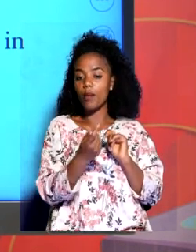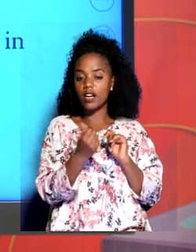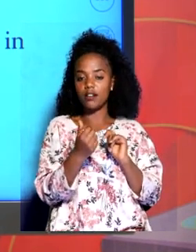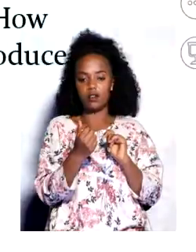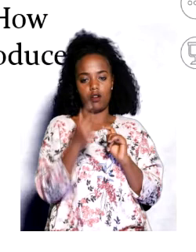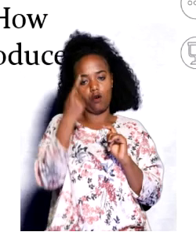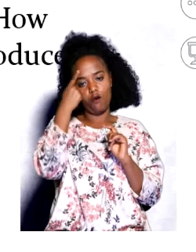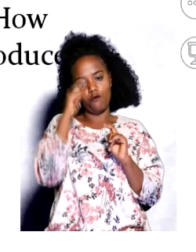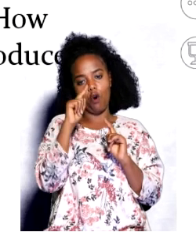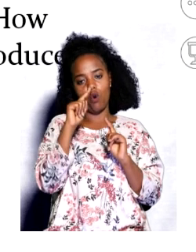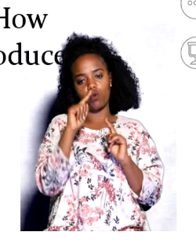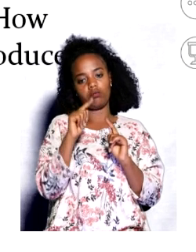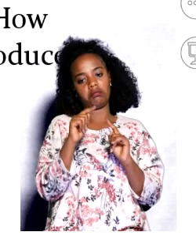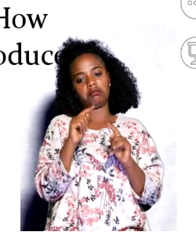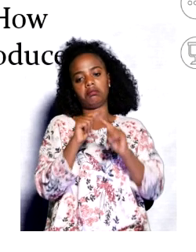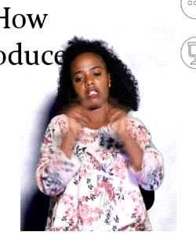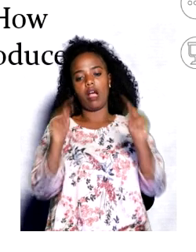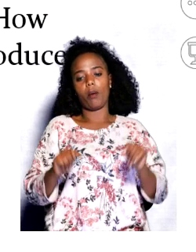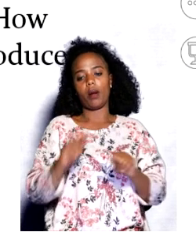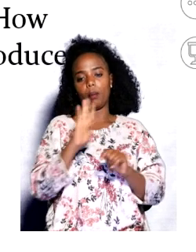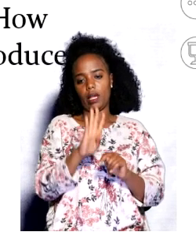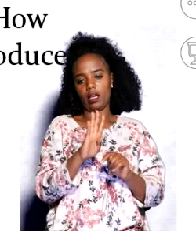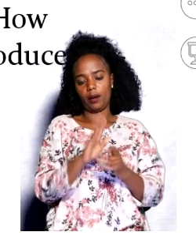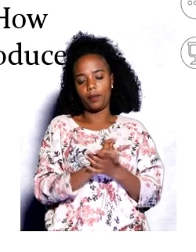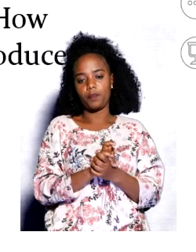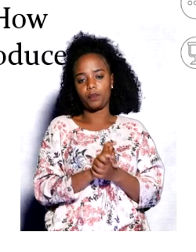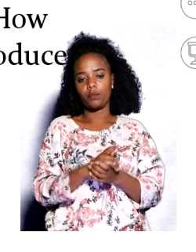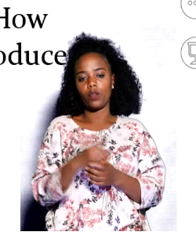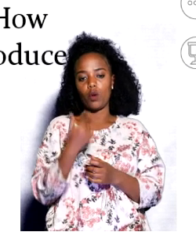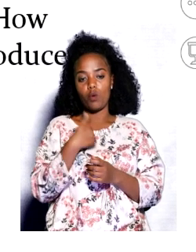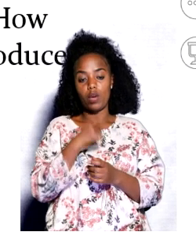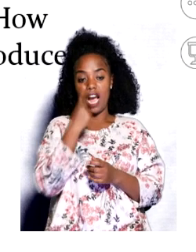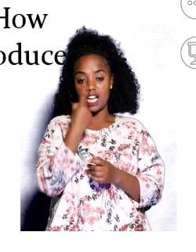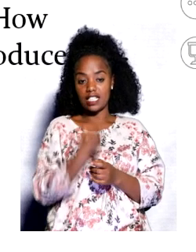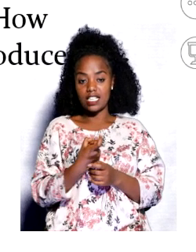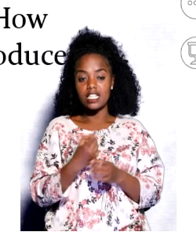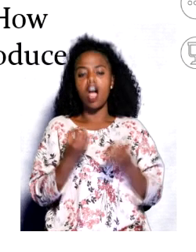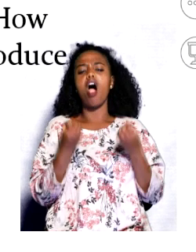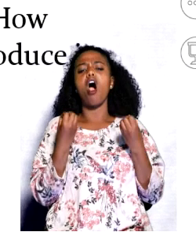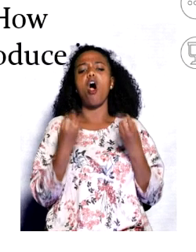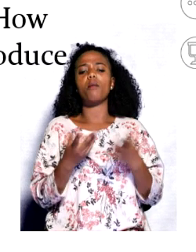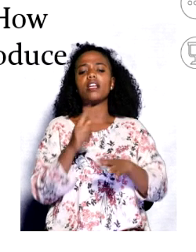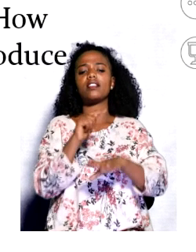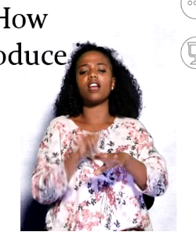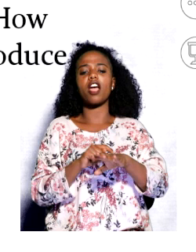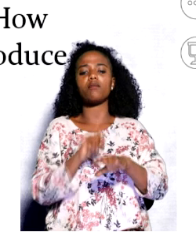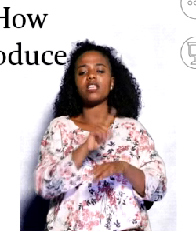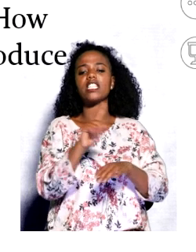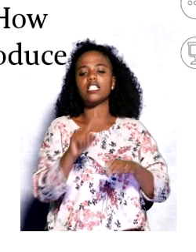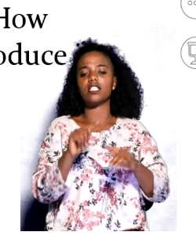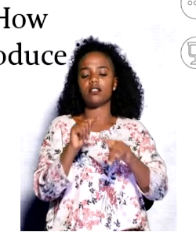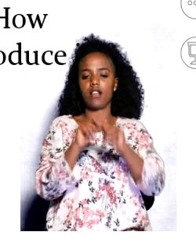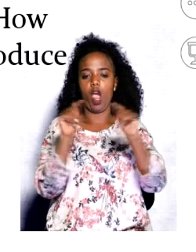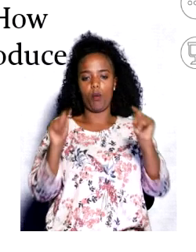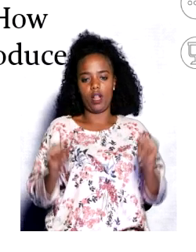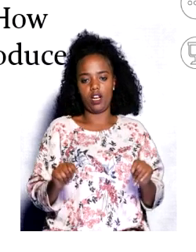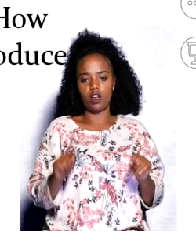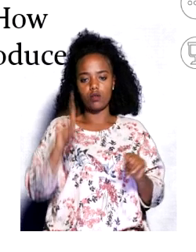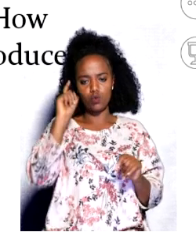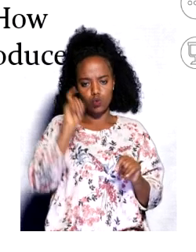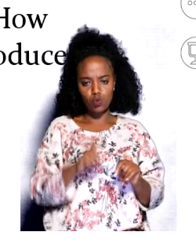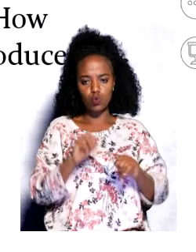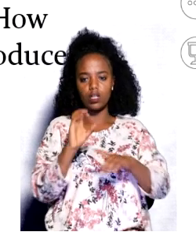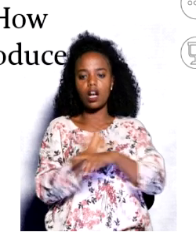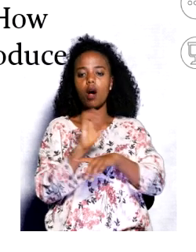each table B produced. So you are asked to find how many of each type of table should